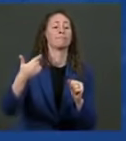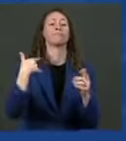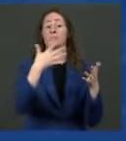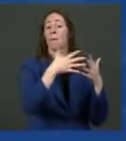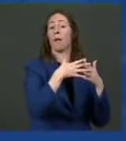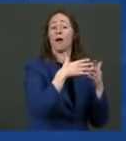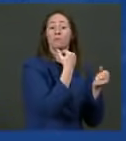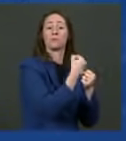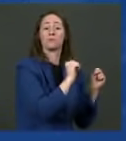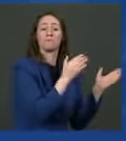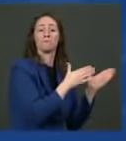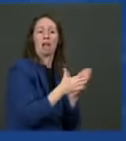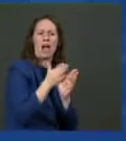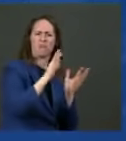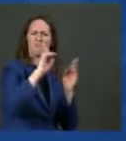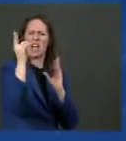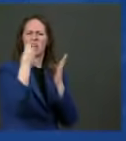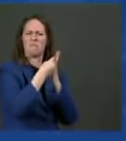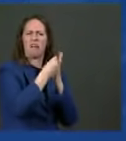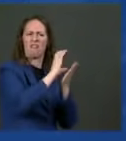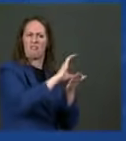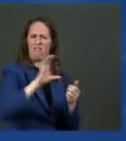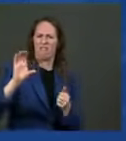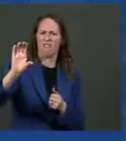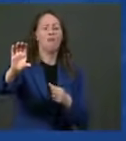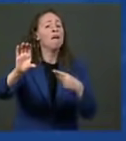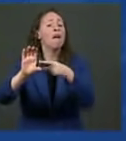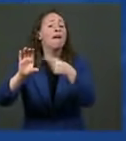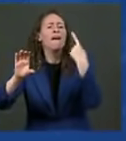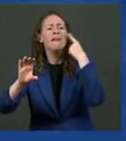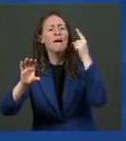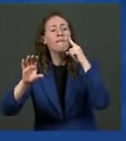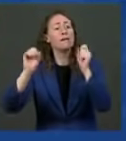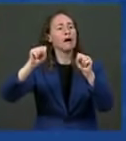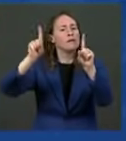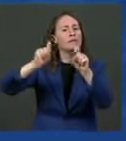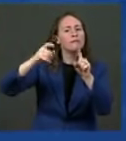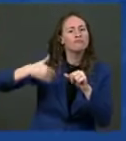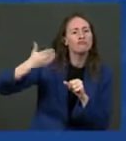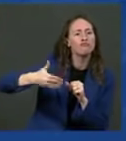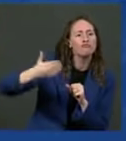in schools for teachers, staffs, and students, and that includes bus drivers as well.